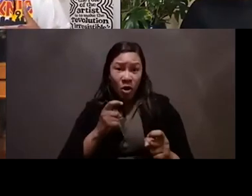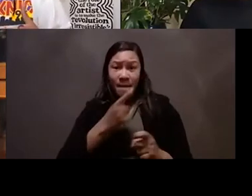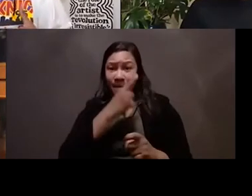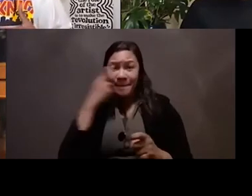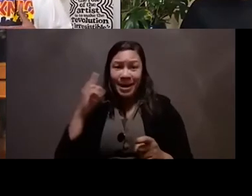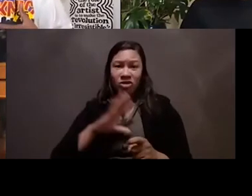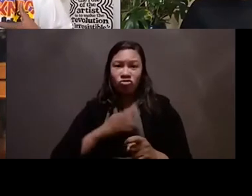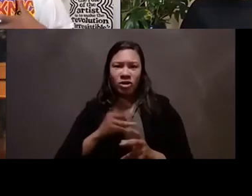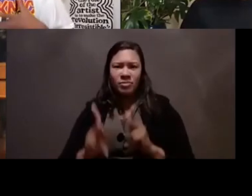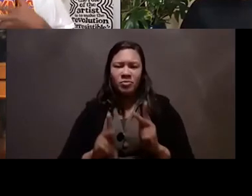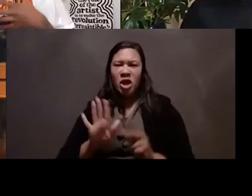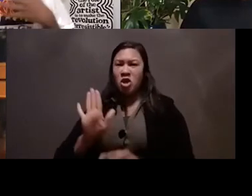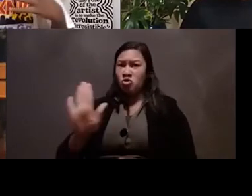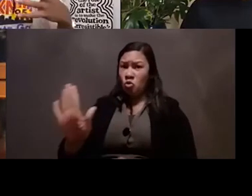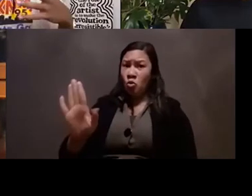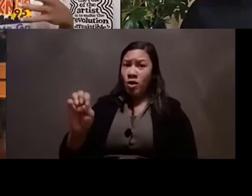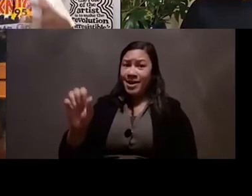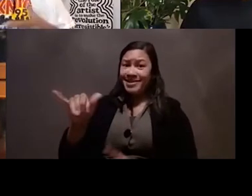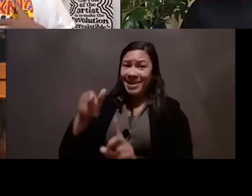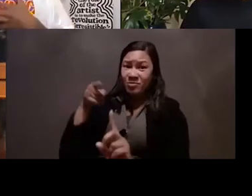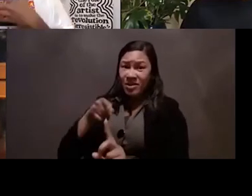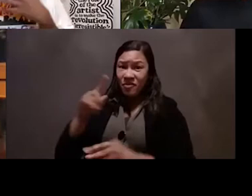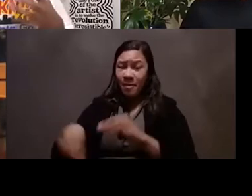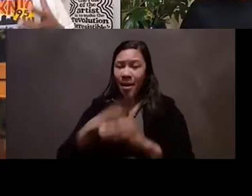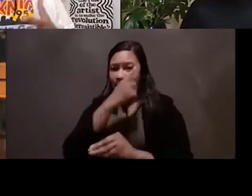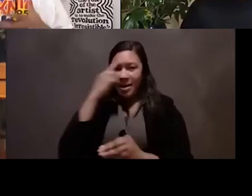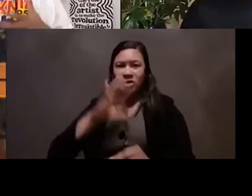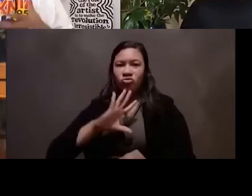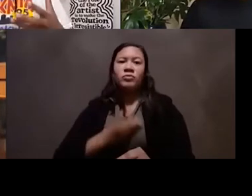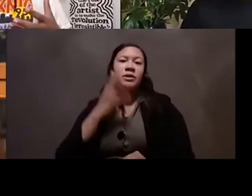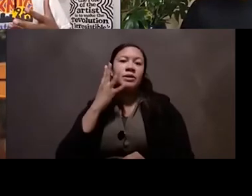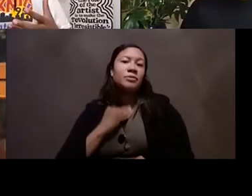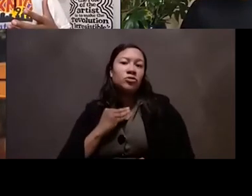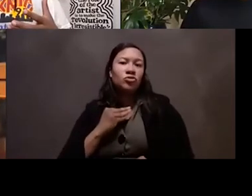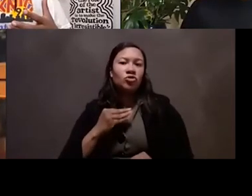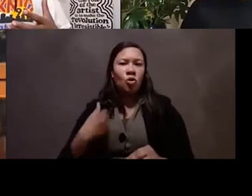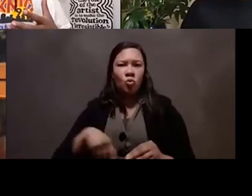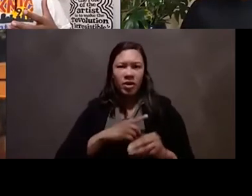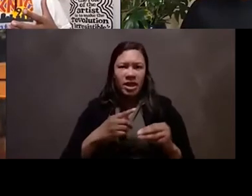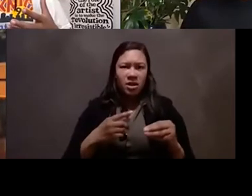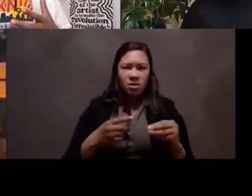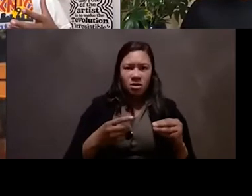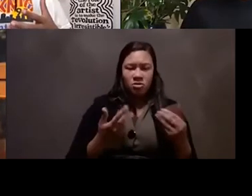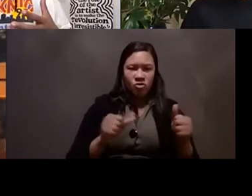experience. And through our editing together, we were trying to think about ways to